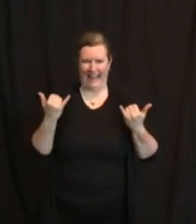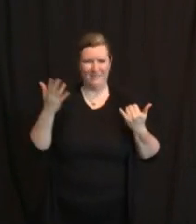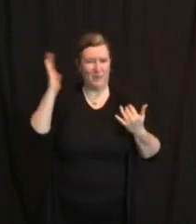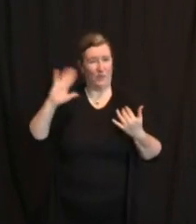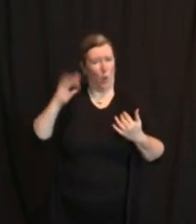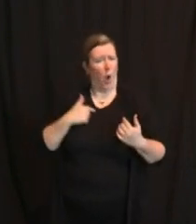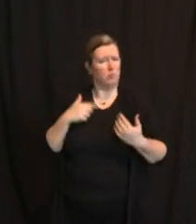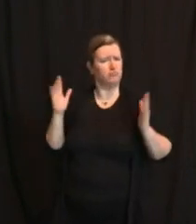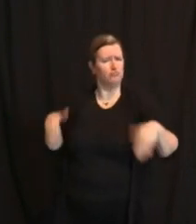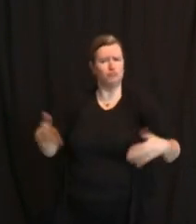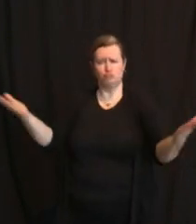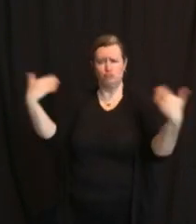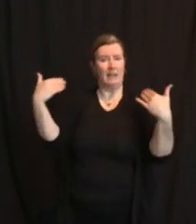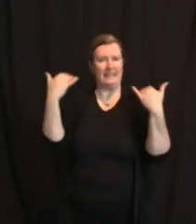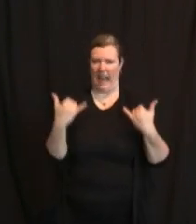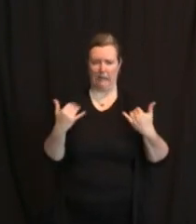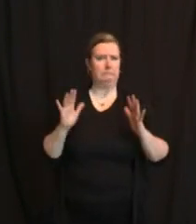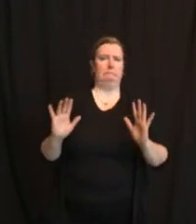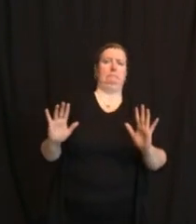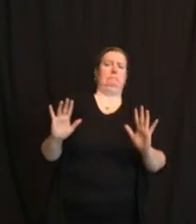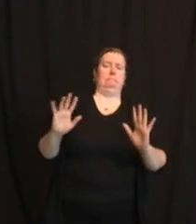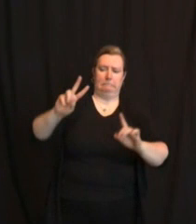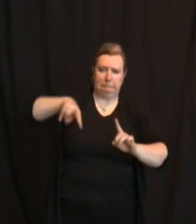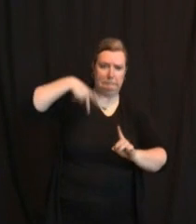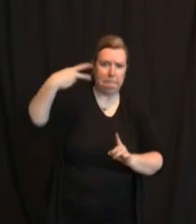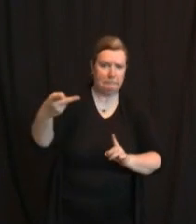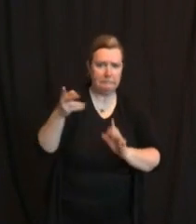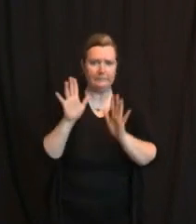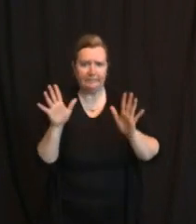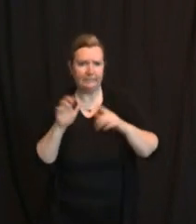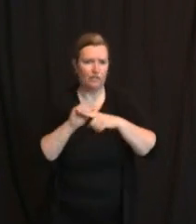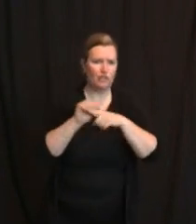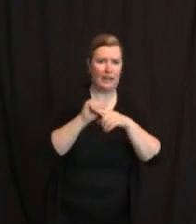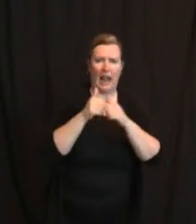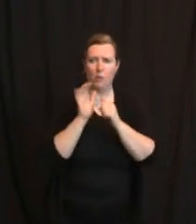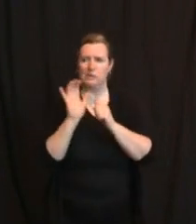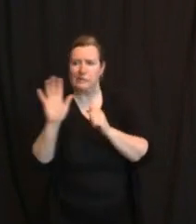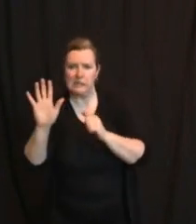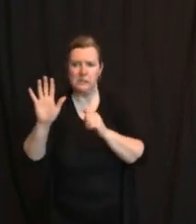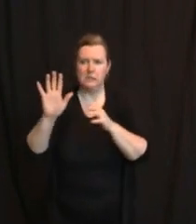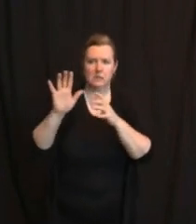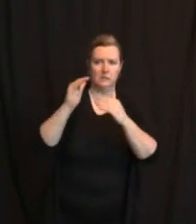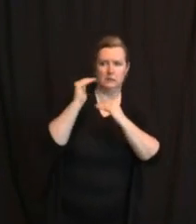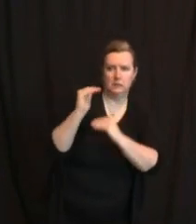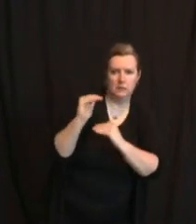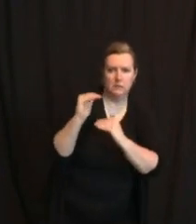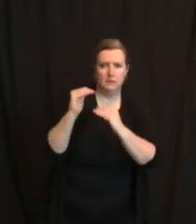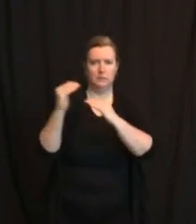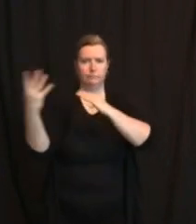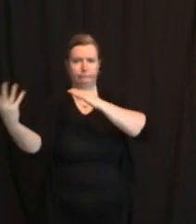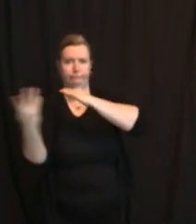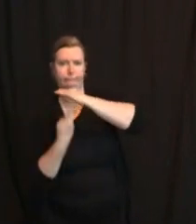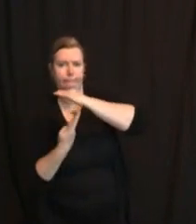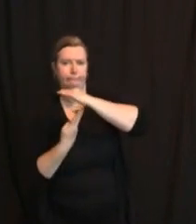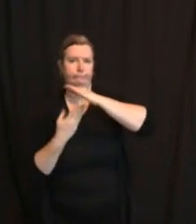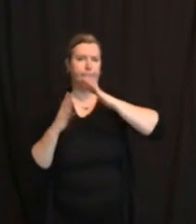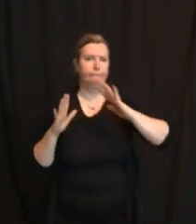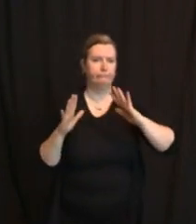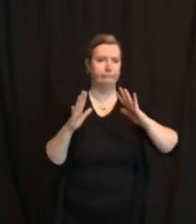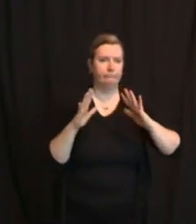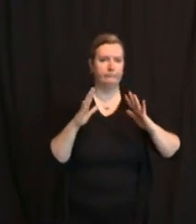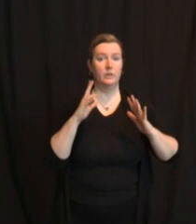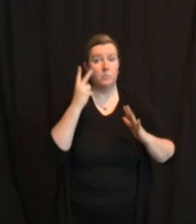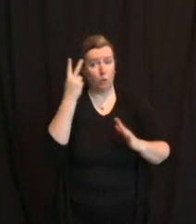our communities. Now we are practicing capacity management. We're going to have a Memorial Day. It's going to be a